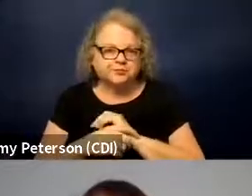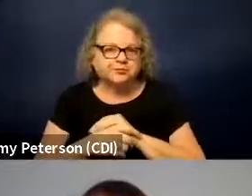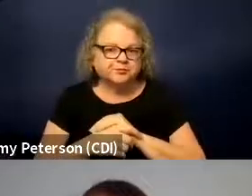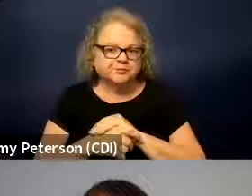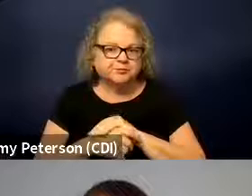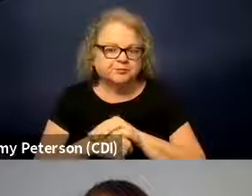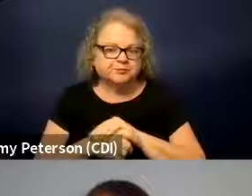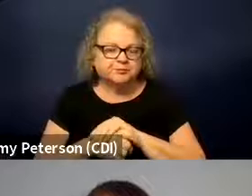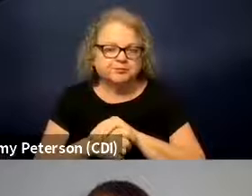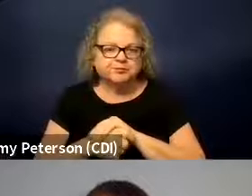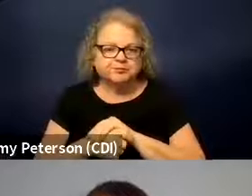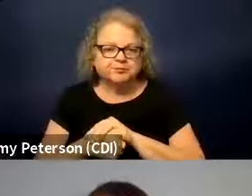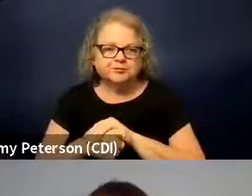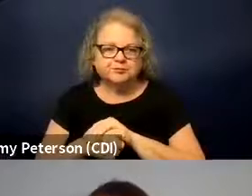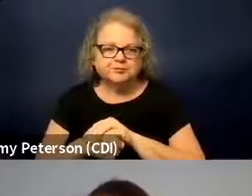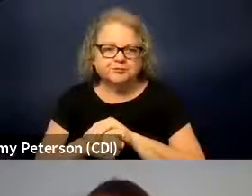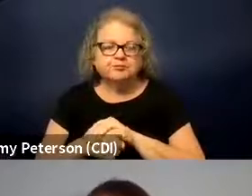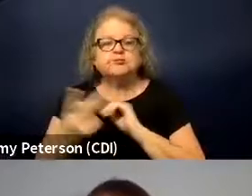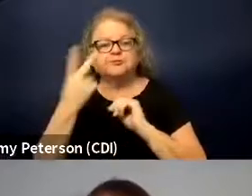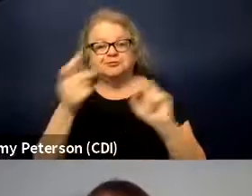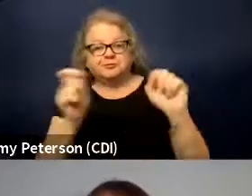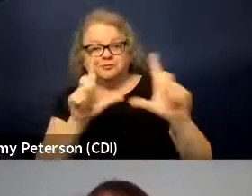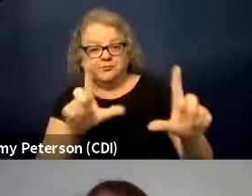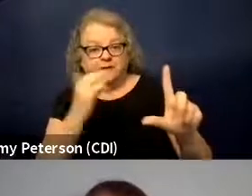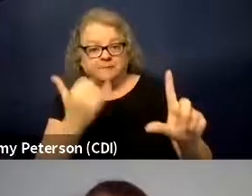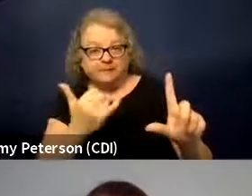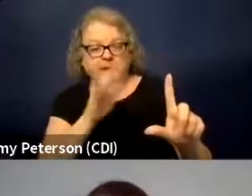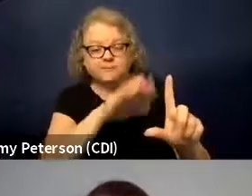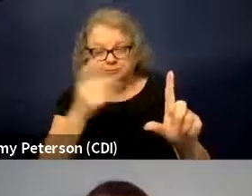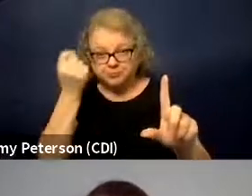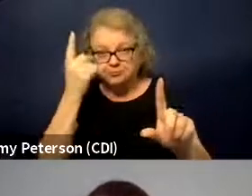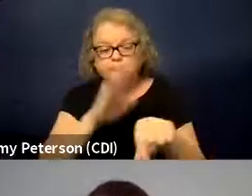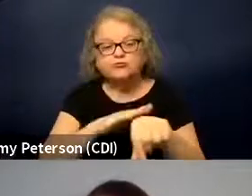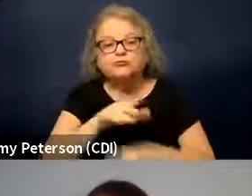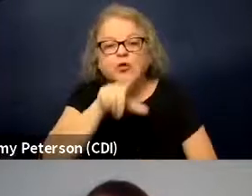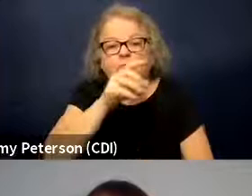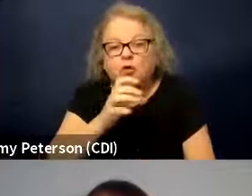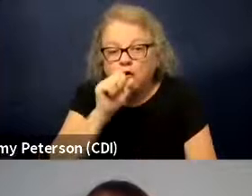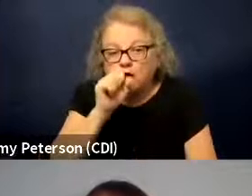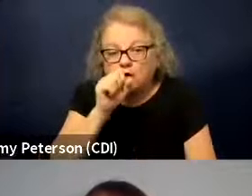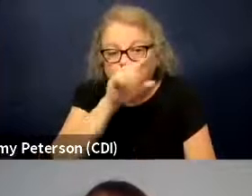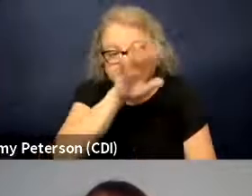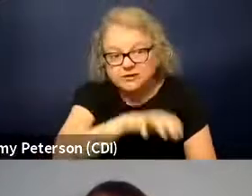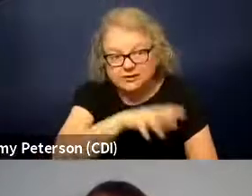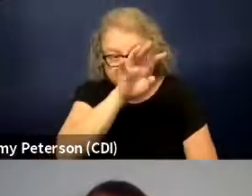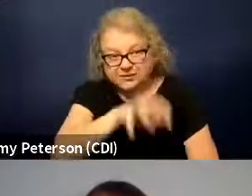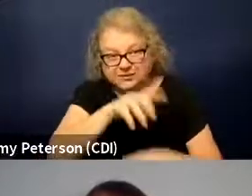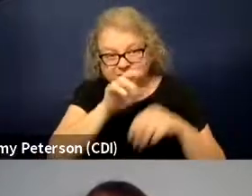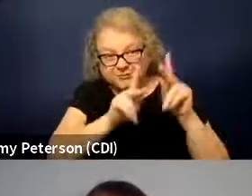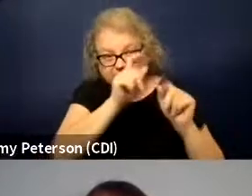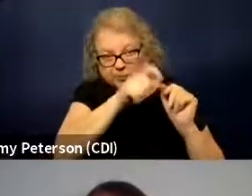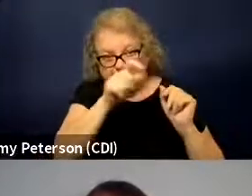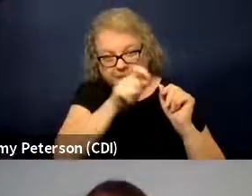In this slide, the orange figures are people who are unvaccinated. They are far and away